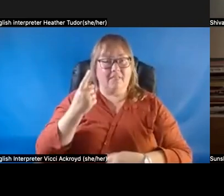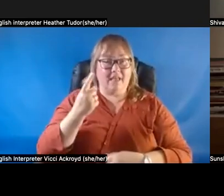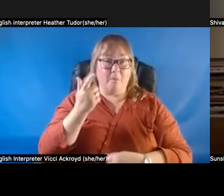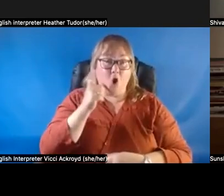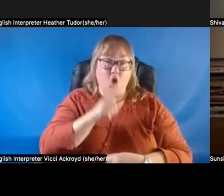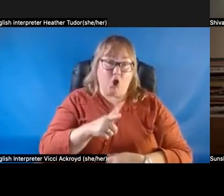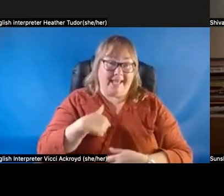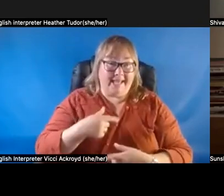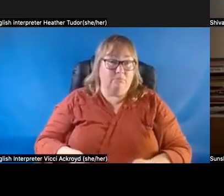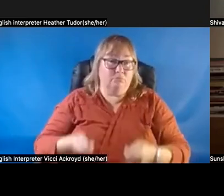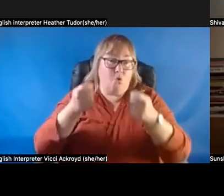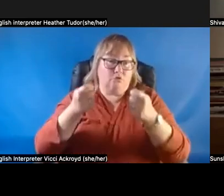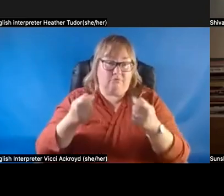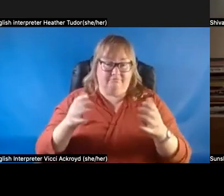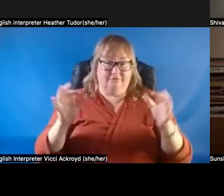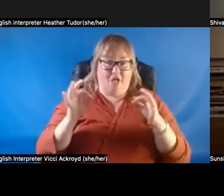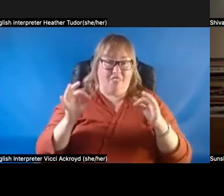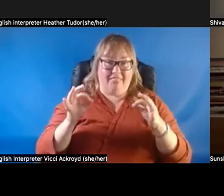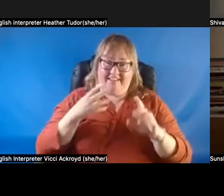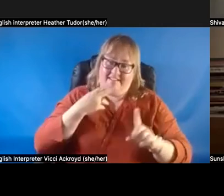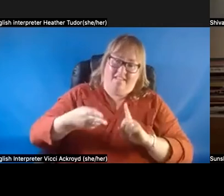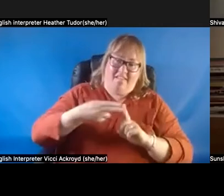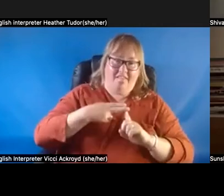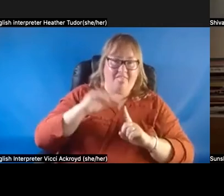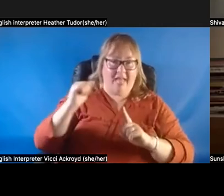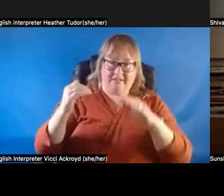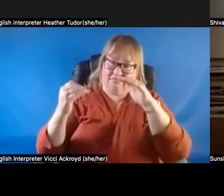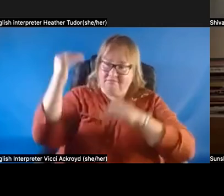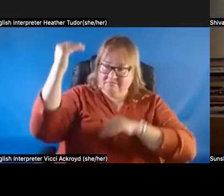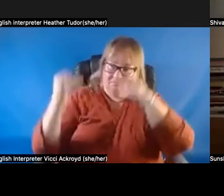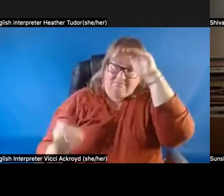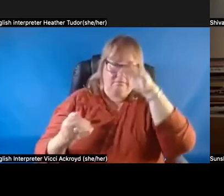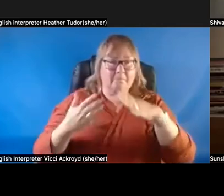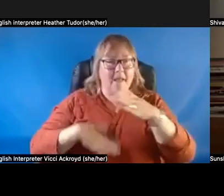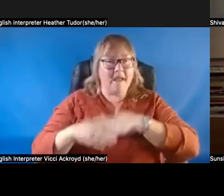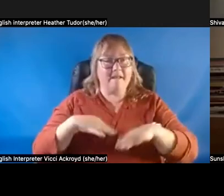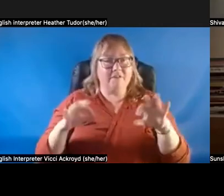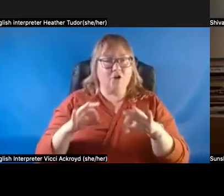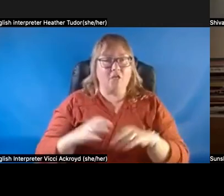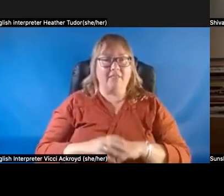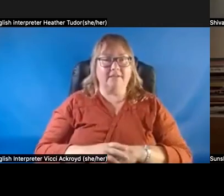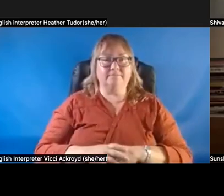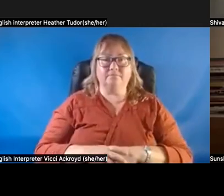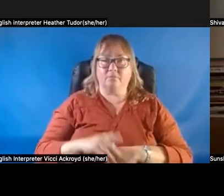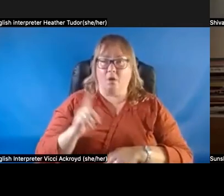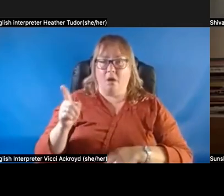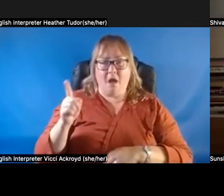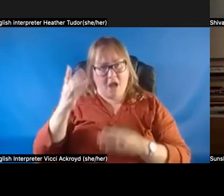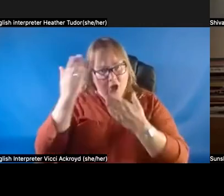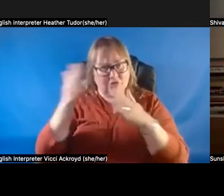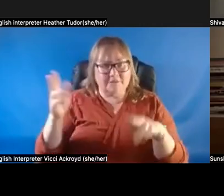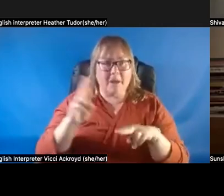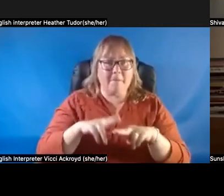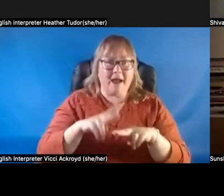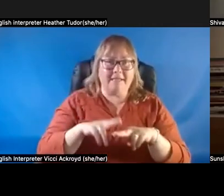not being subjected to that kind of behavior. Yeah, I think that's one thing I really respect my dad for more than a lot of people,